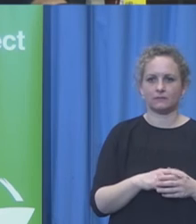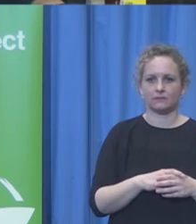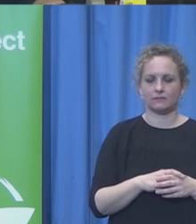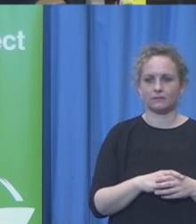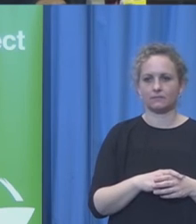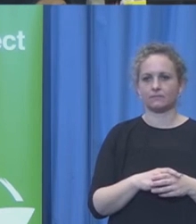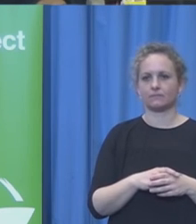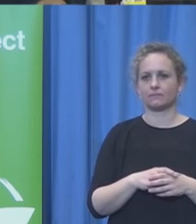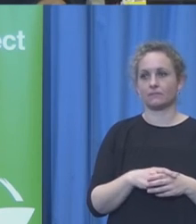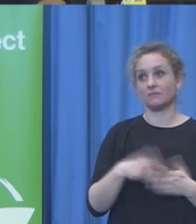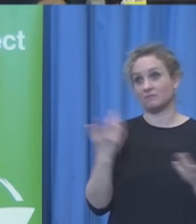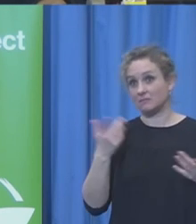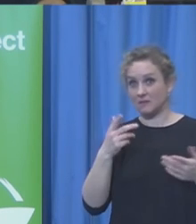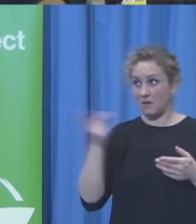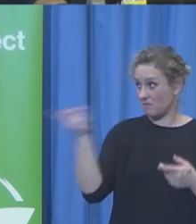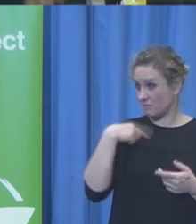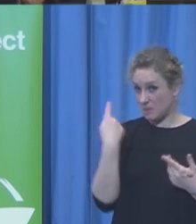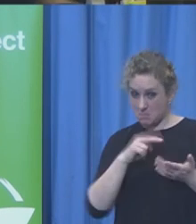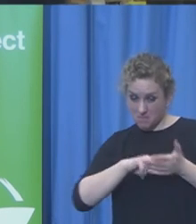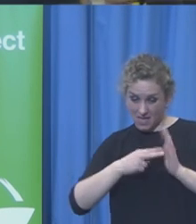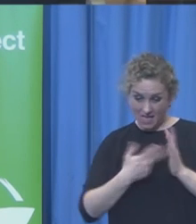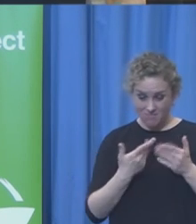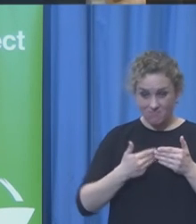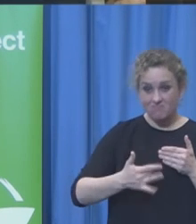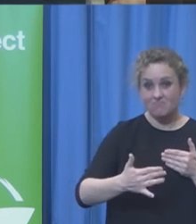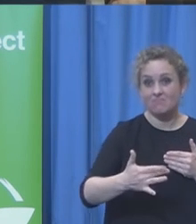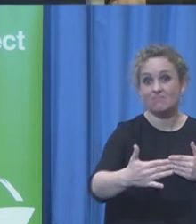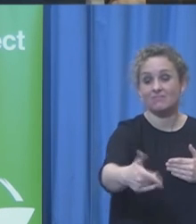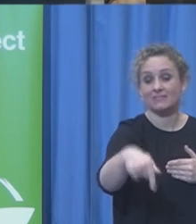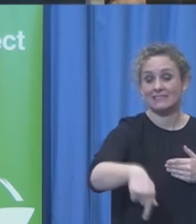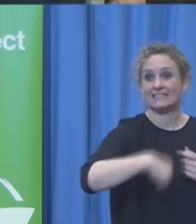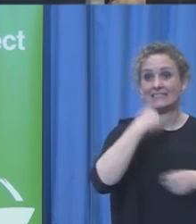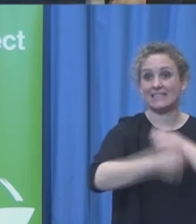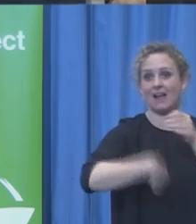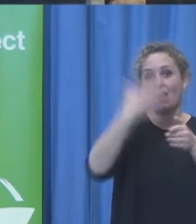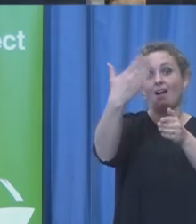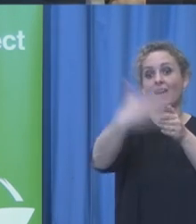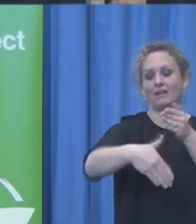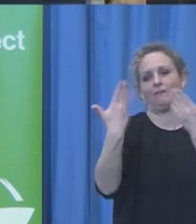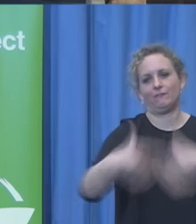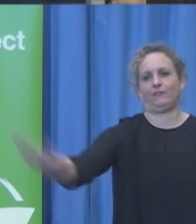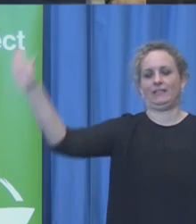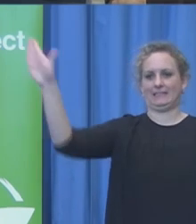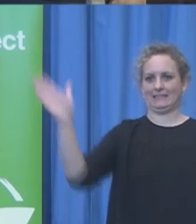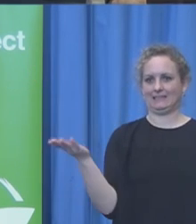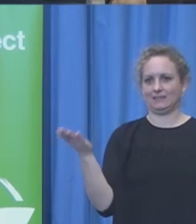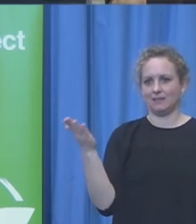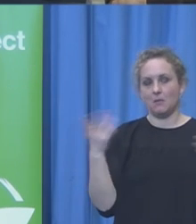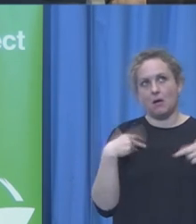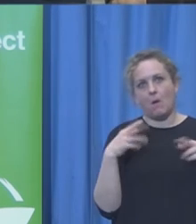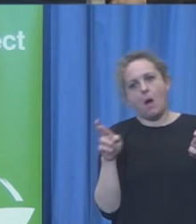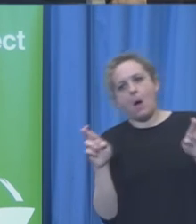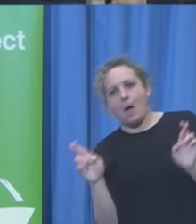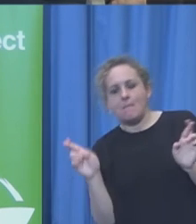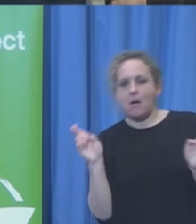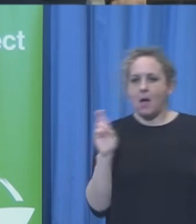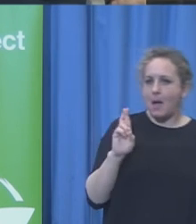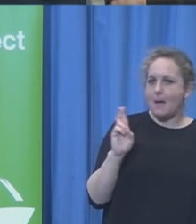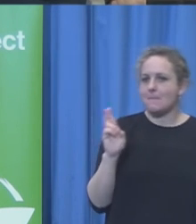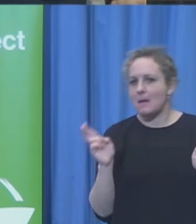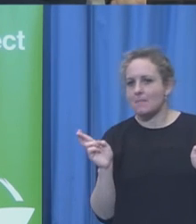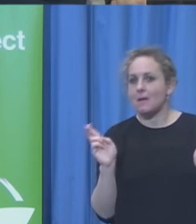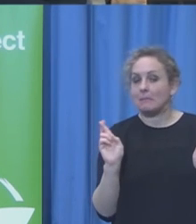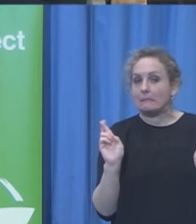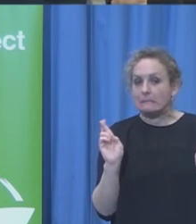in the at the beginning of the process, and I hope that objective will